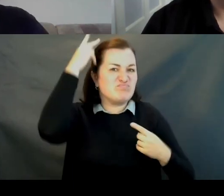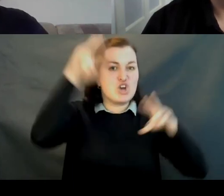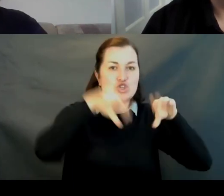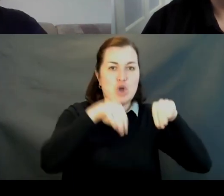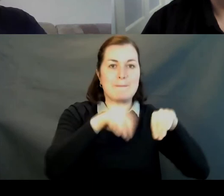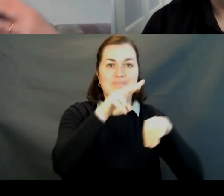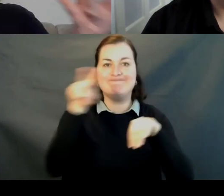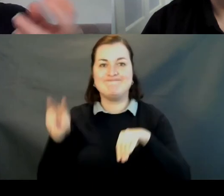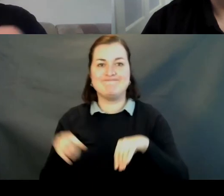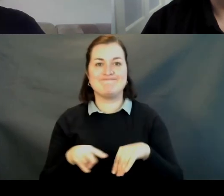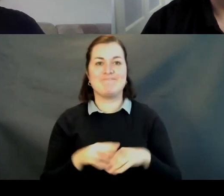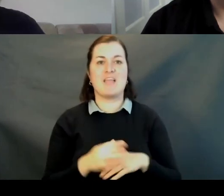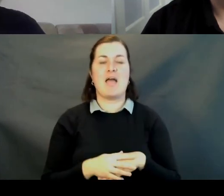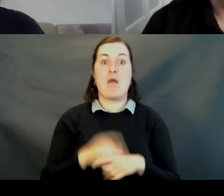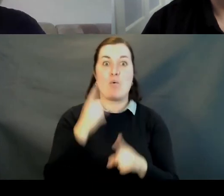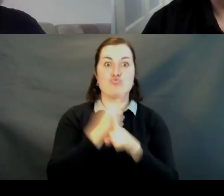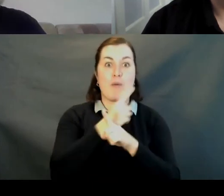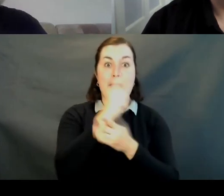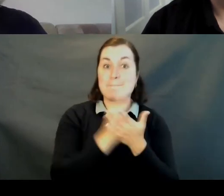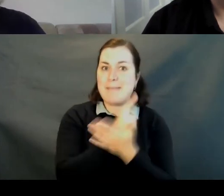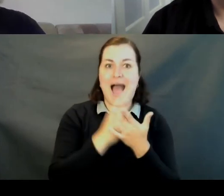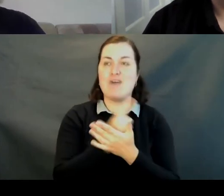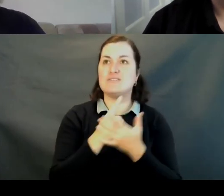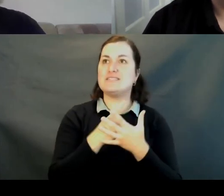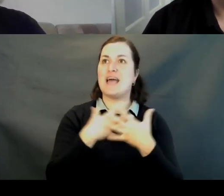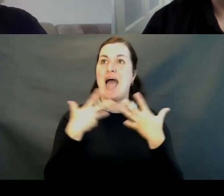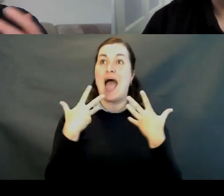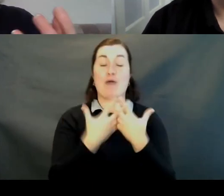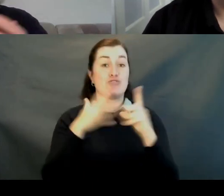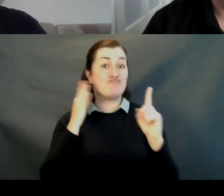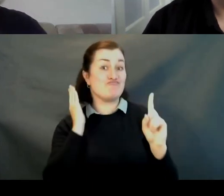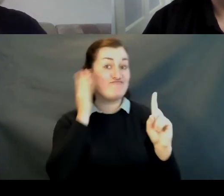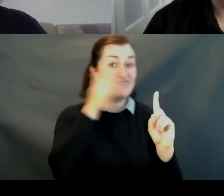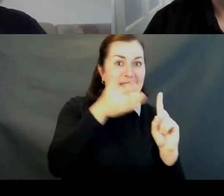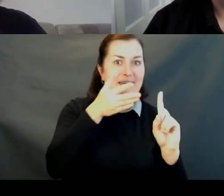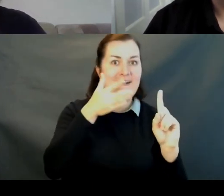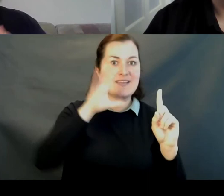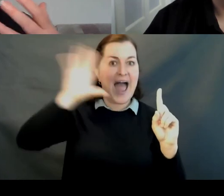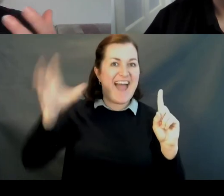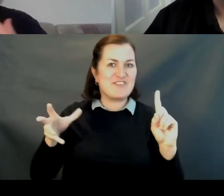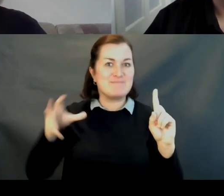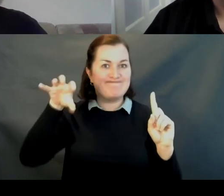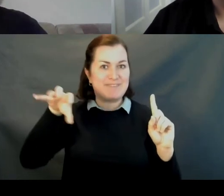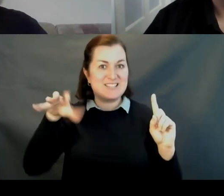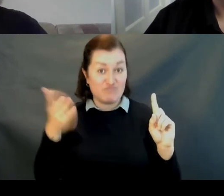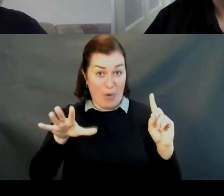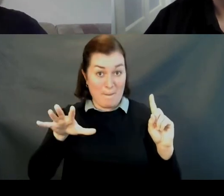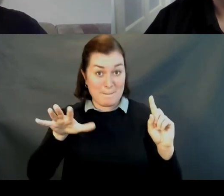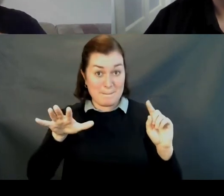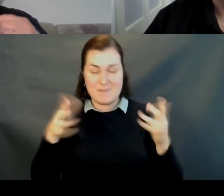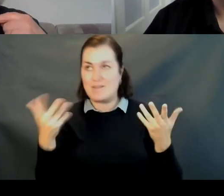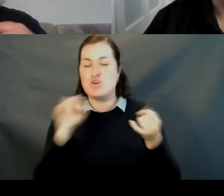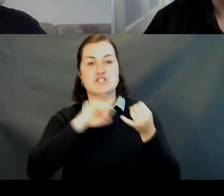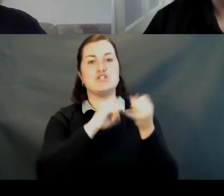know, a Somalian person, a Nigerian person, a Kenyan person. You know, I know that Somalians look like this. I know that Kenyans look like